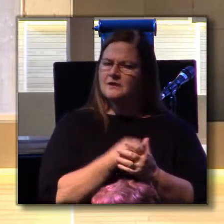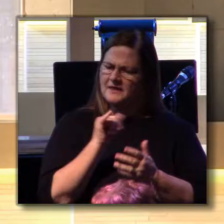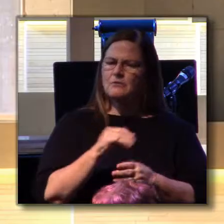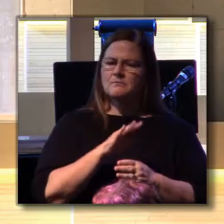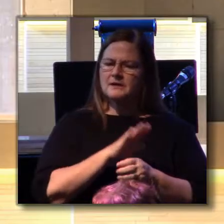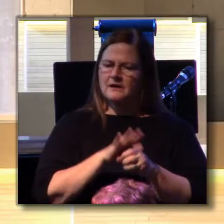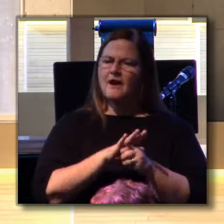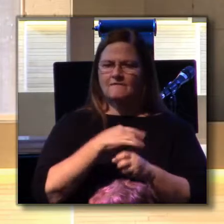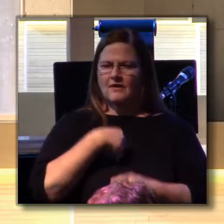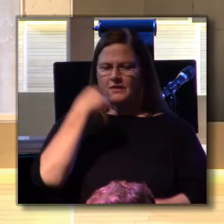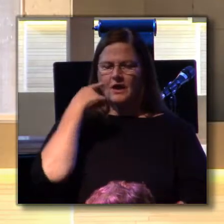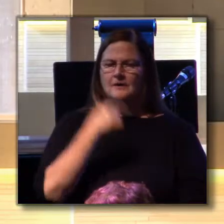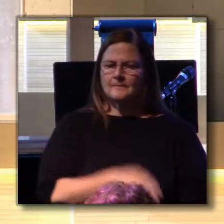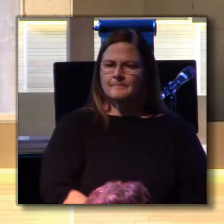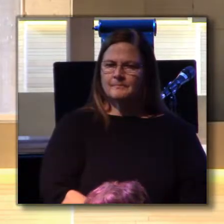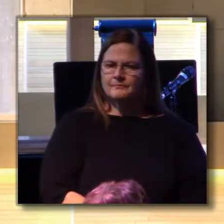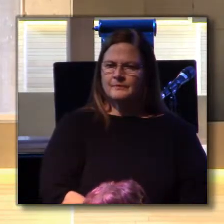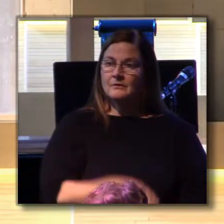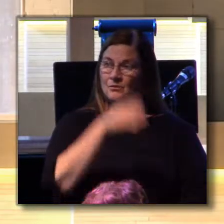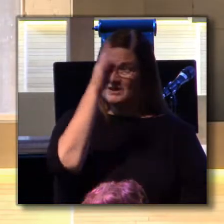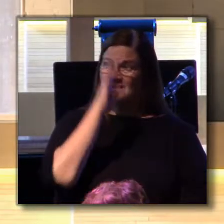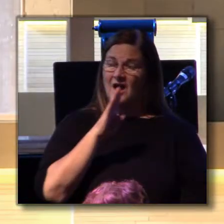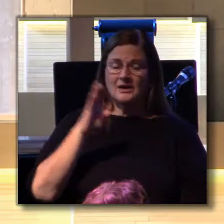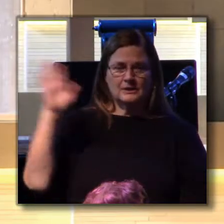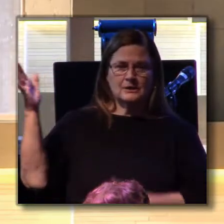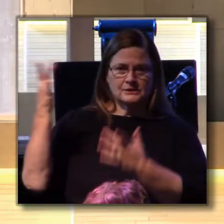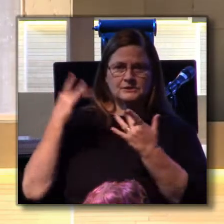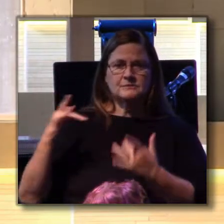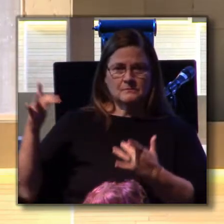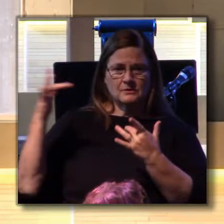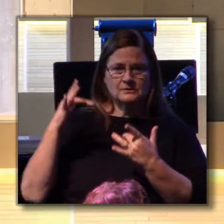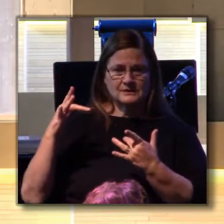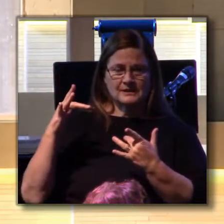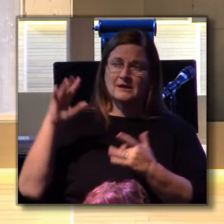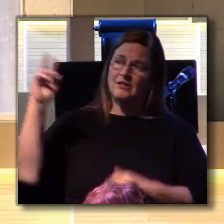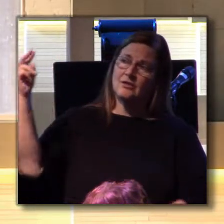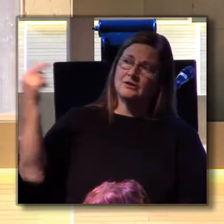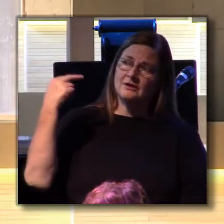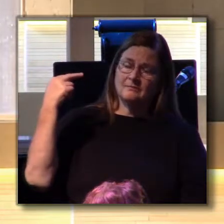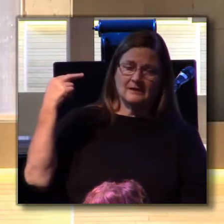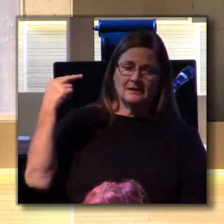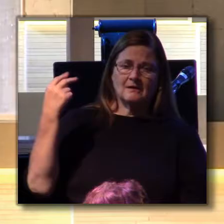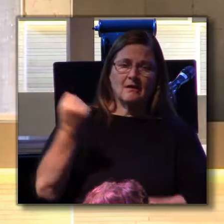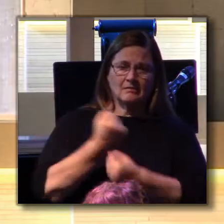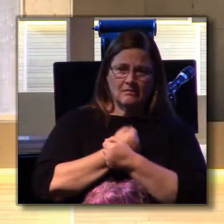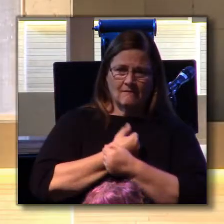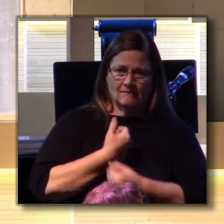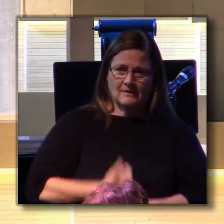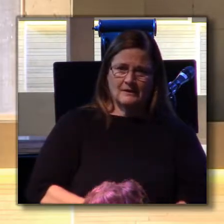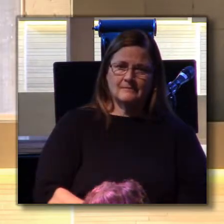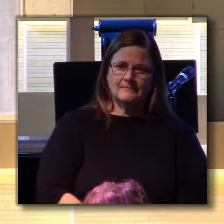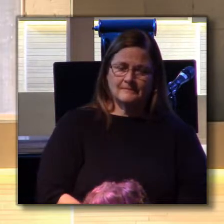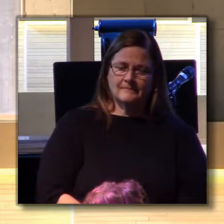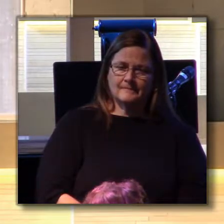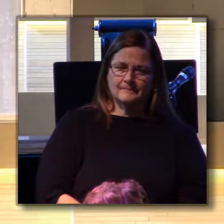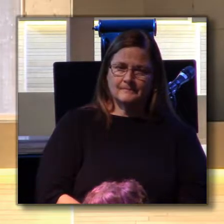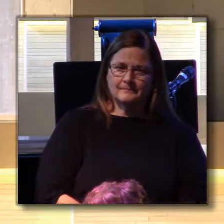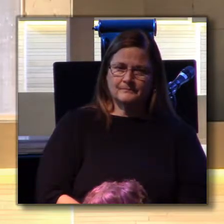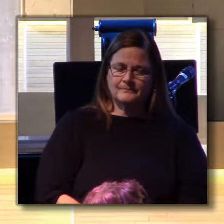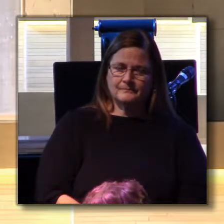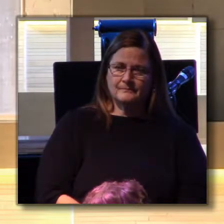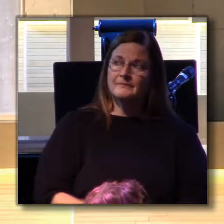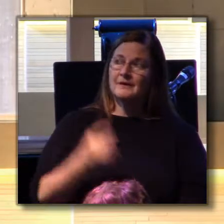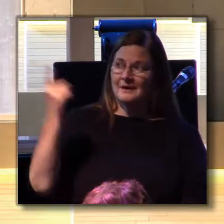And God in his mercy looked at me at some point and loved me. And he said,